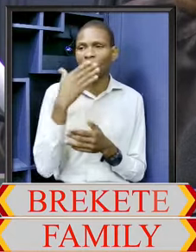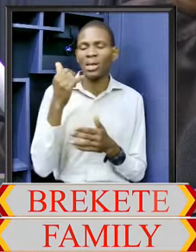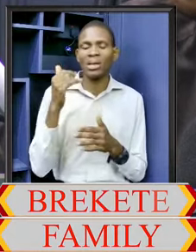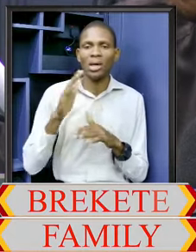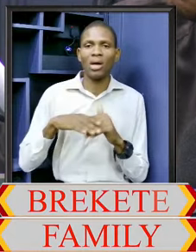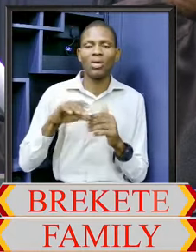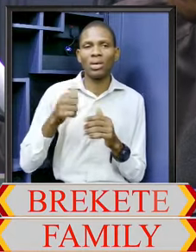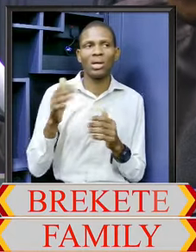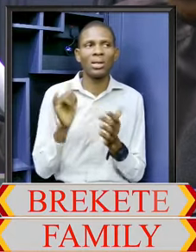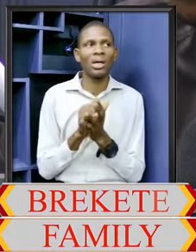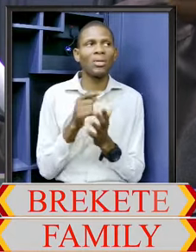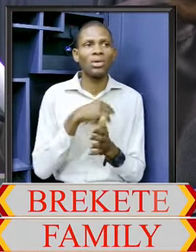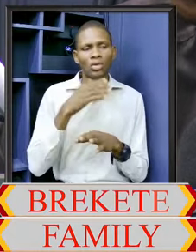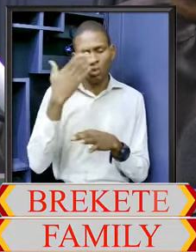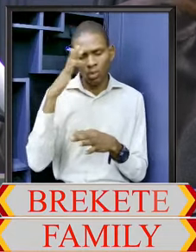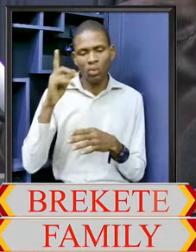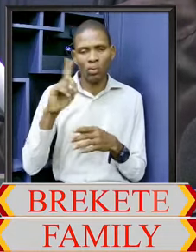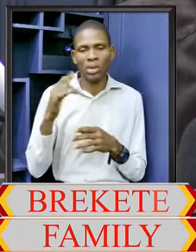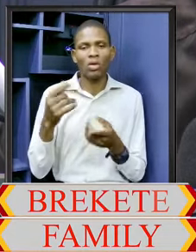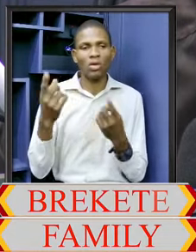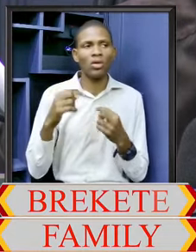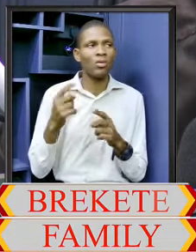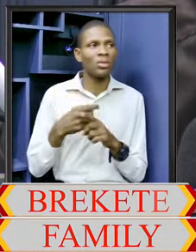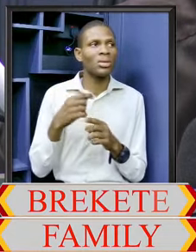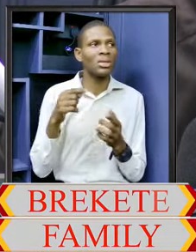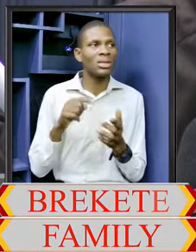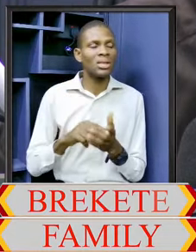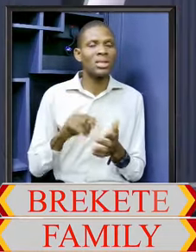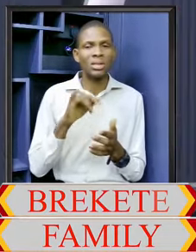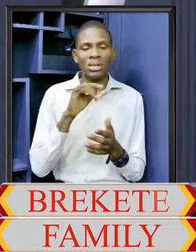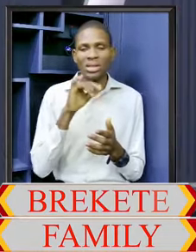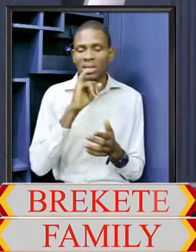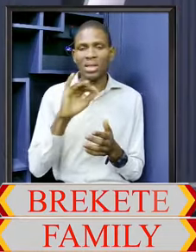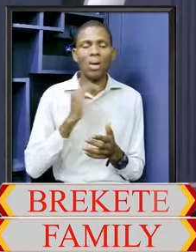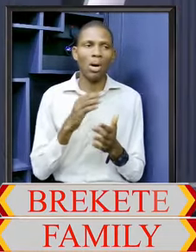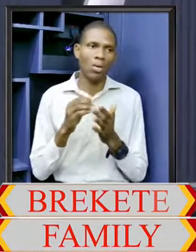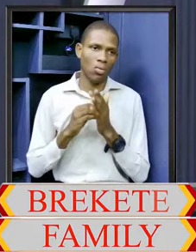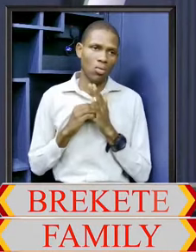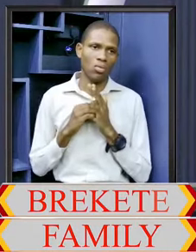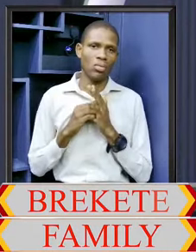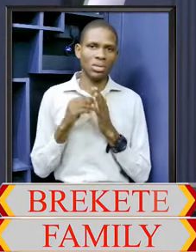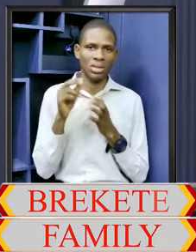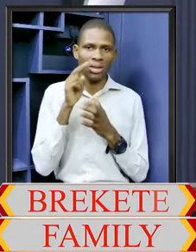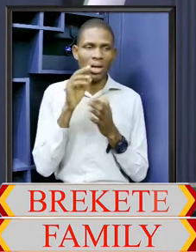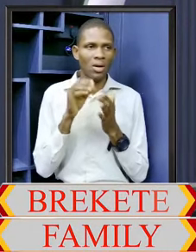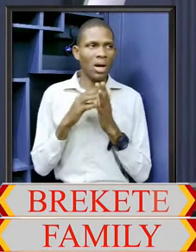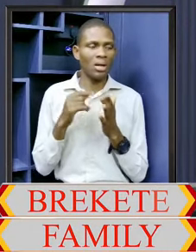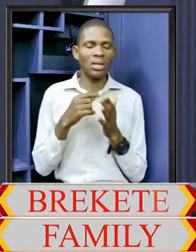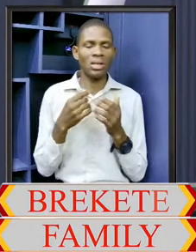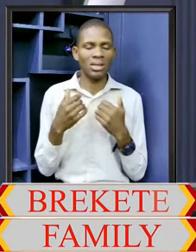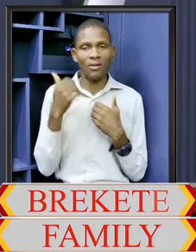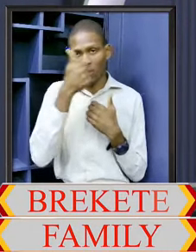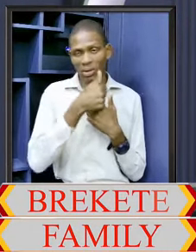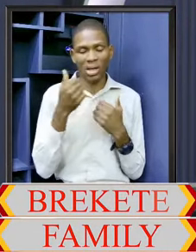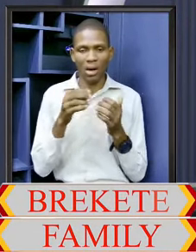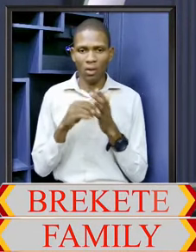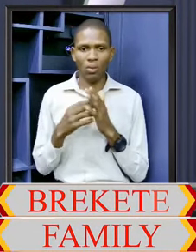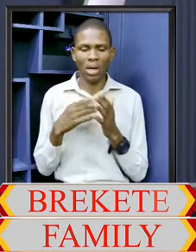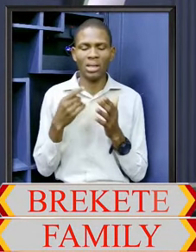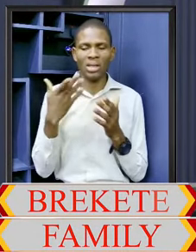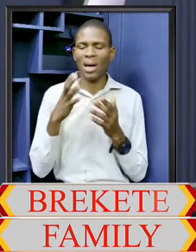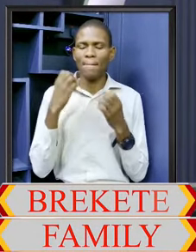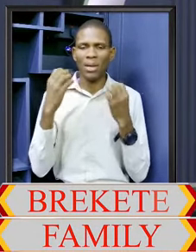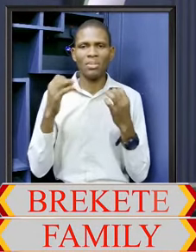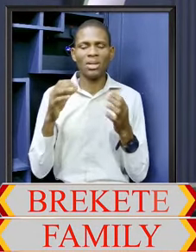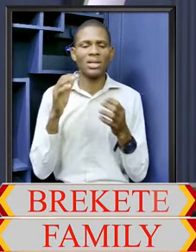say we don't know where they come from. This one yes, now our own. Yes. And you get plenty advantages where Start Times